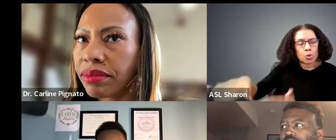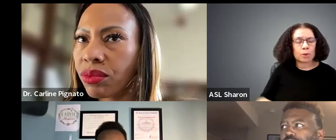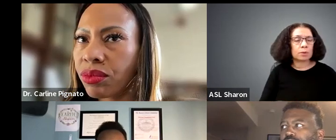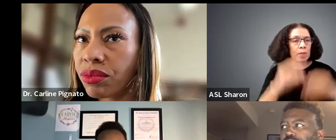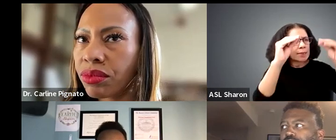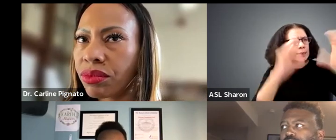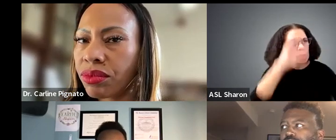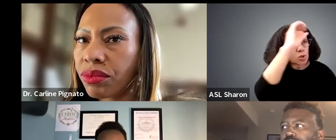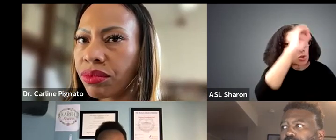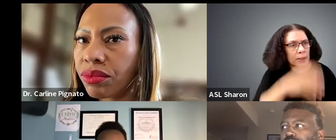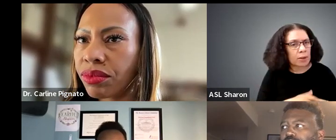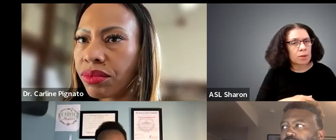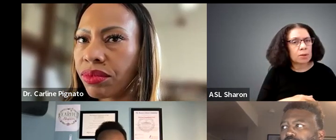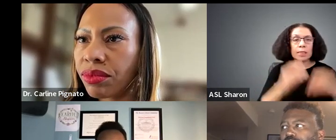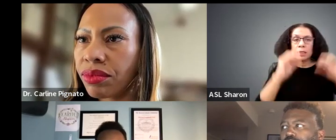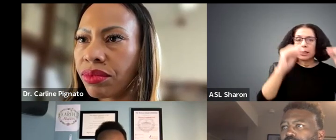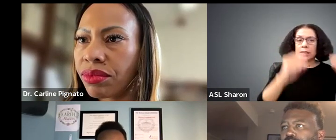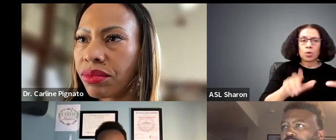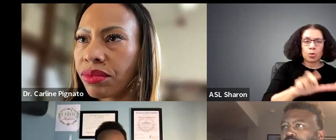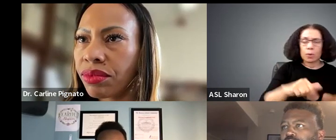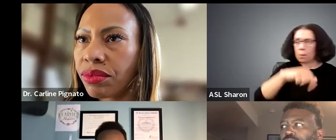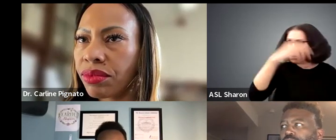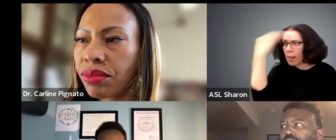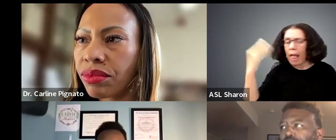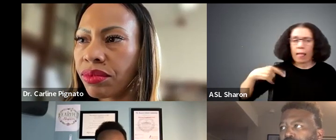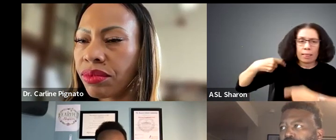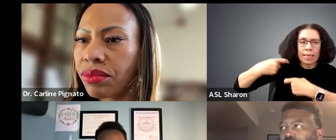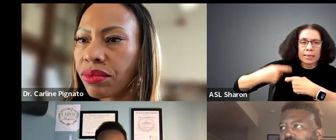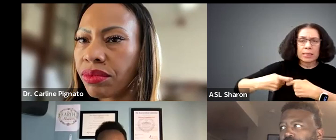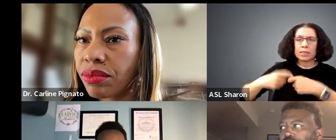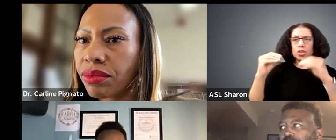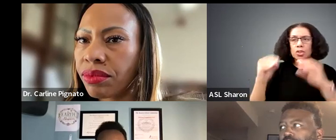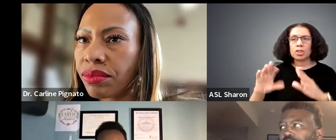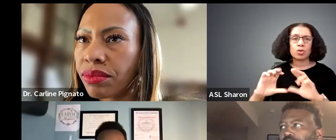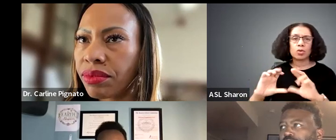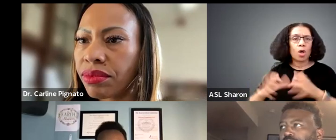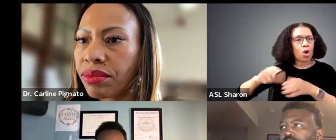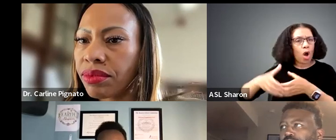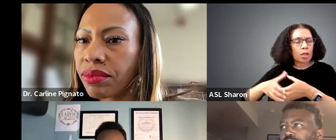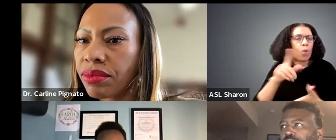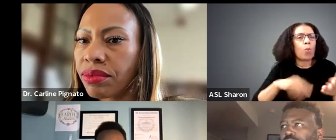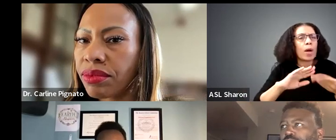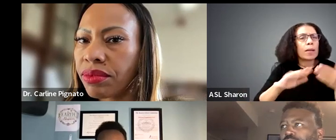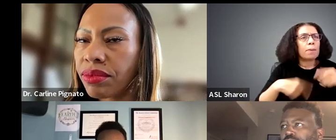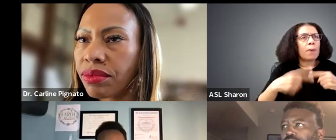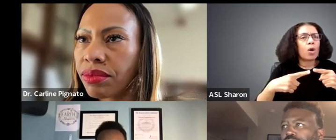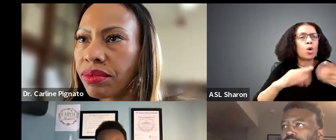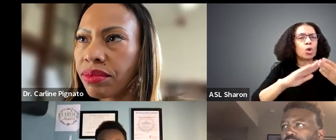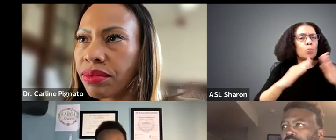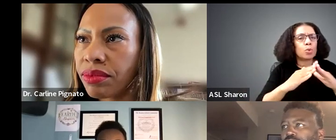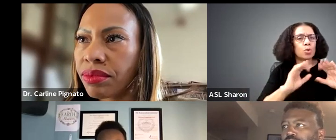think? The teachers union, Black or Latino or Asian teacher associations or caucuses? What about community organizations